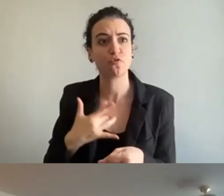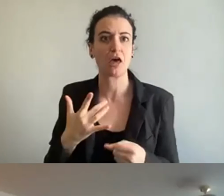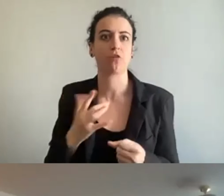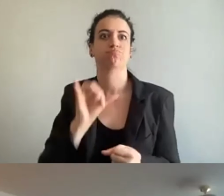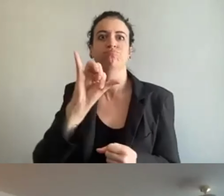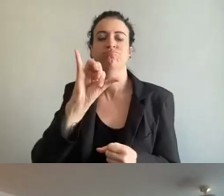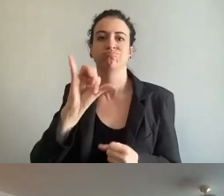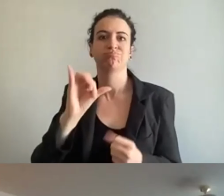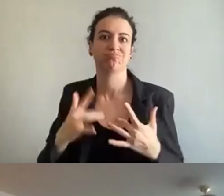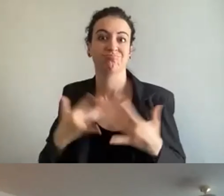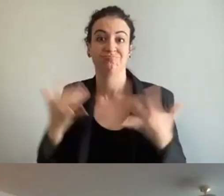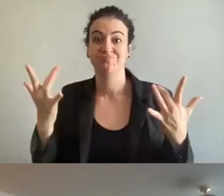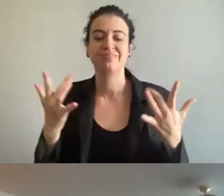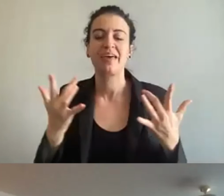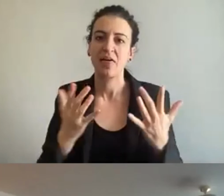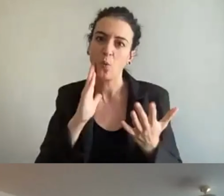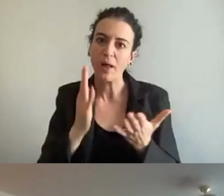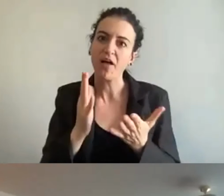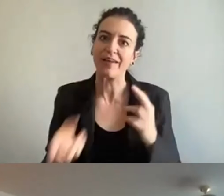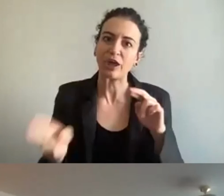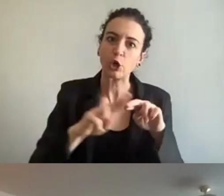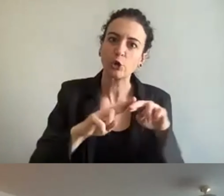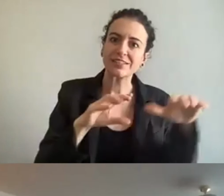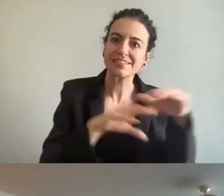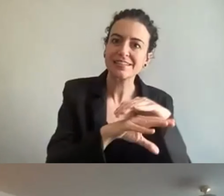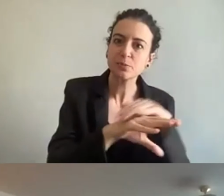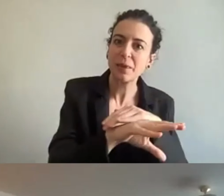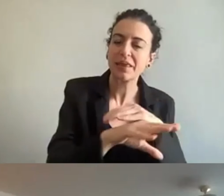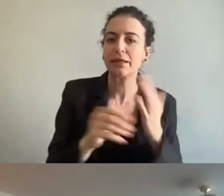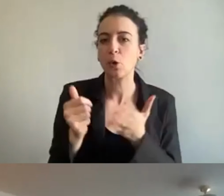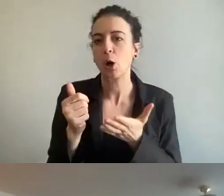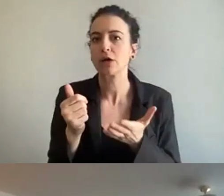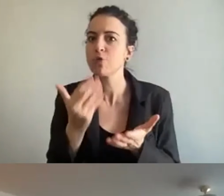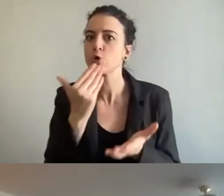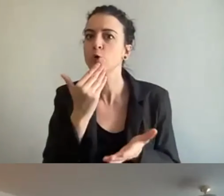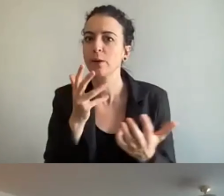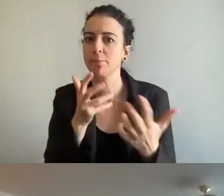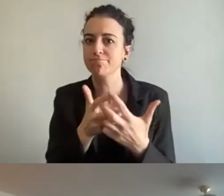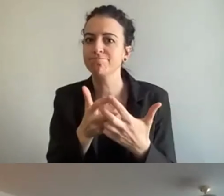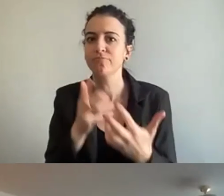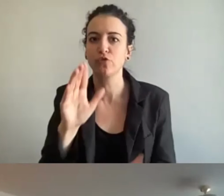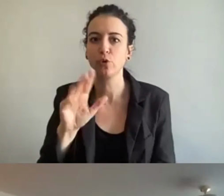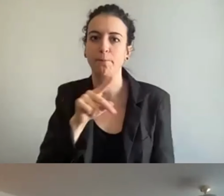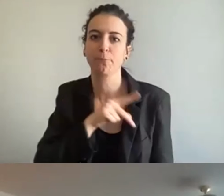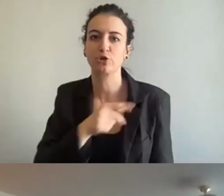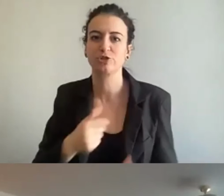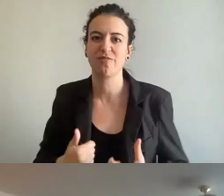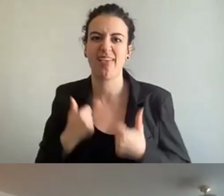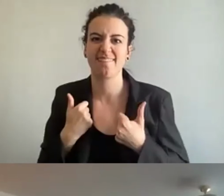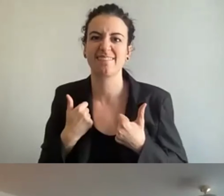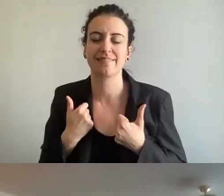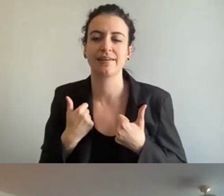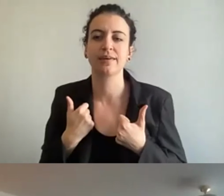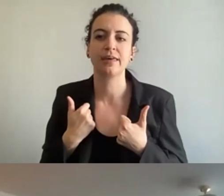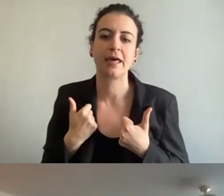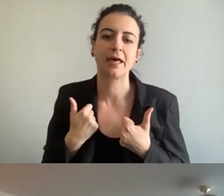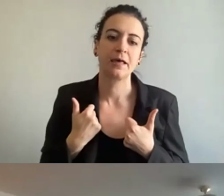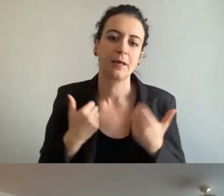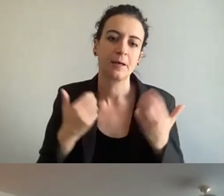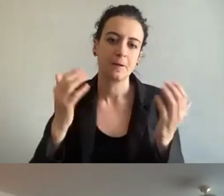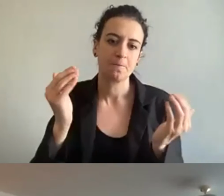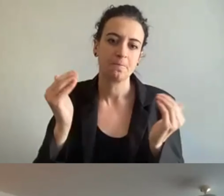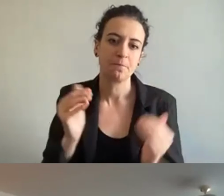own personal life? I know of a couple. Yeah, I'll start with that one.